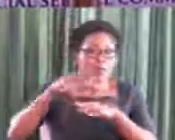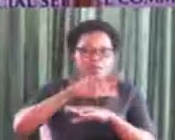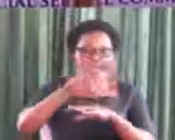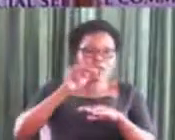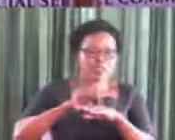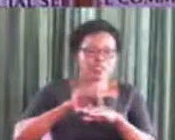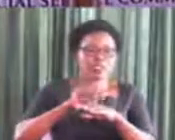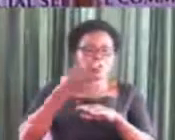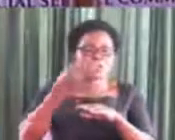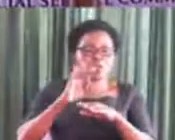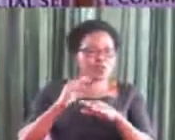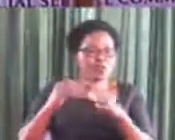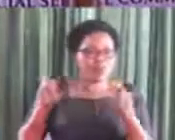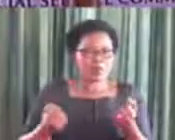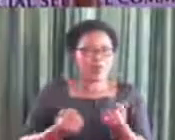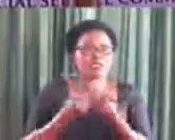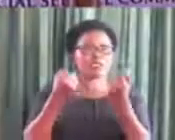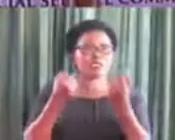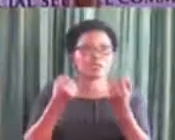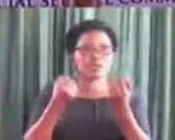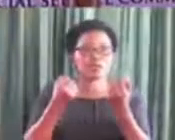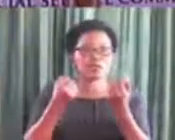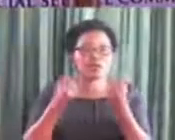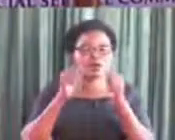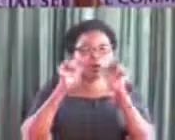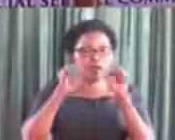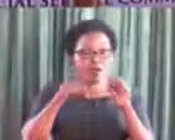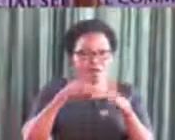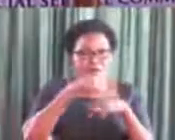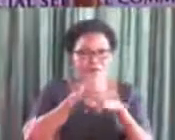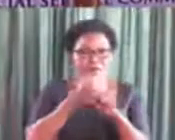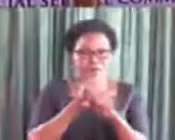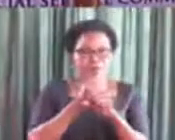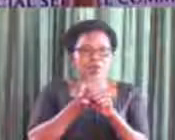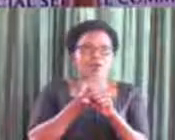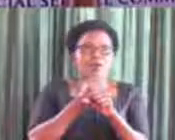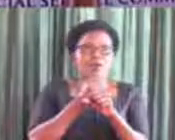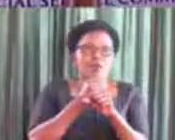emergency, may lead to a